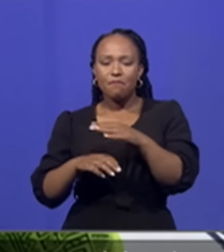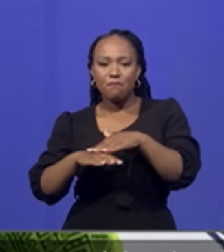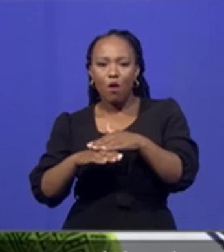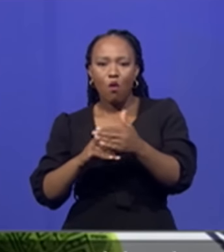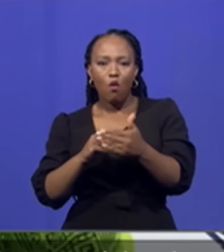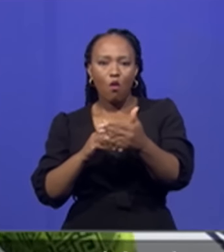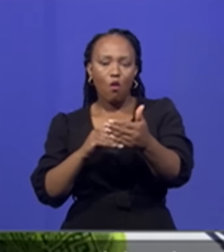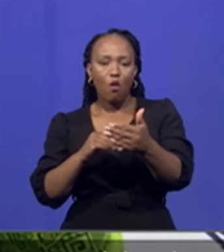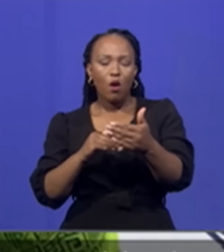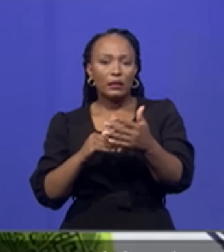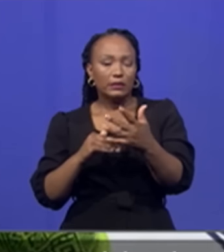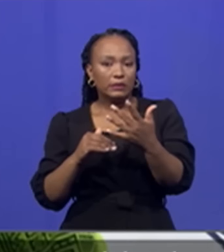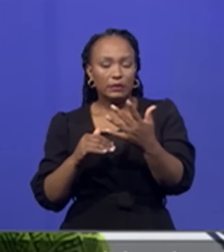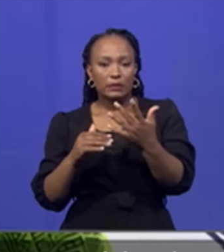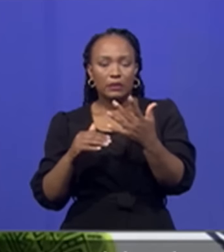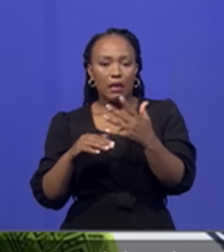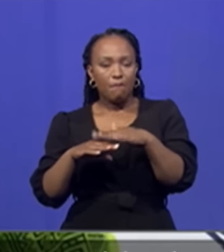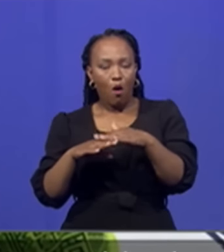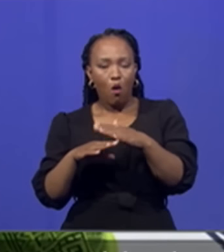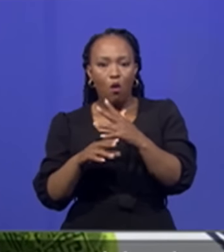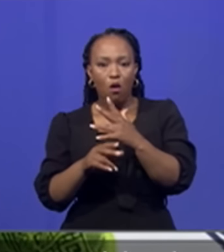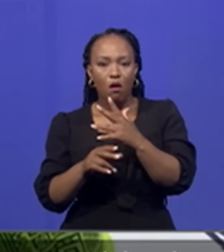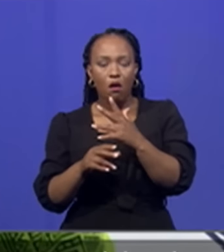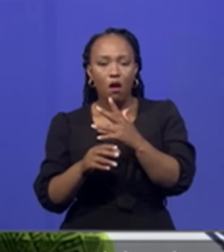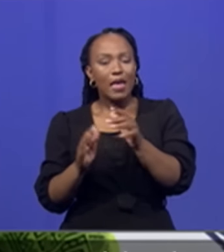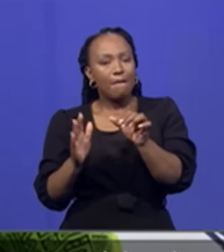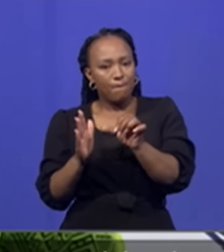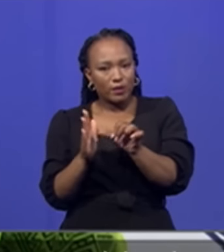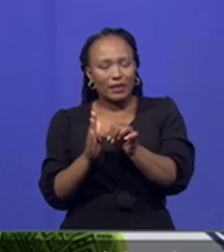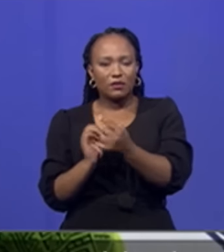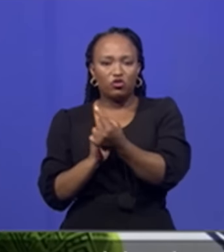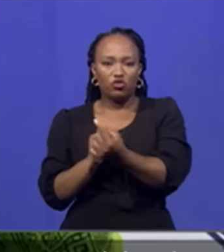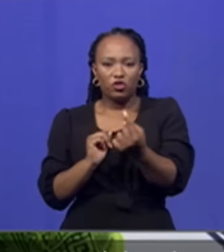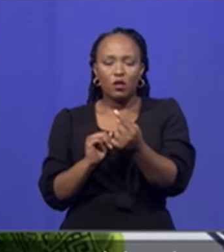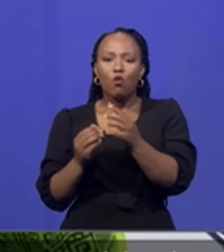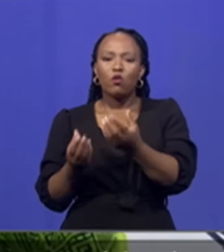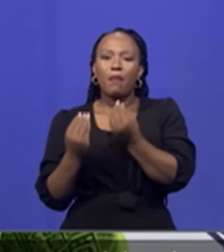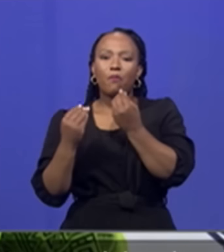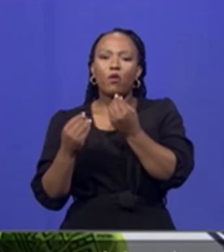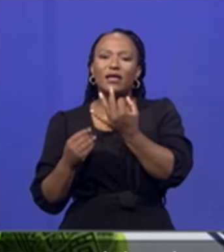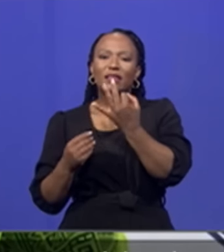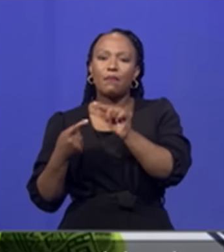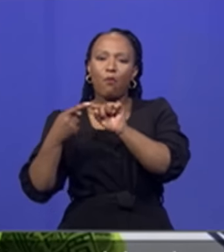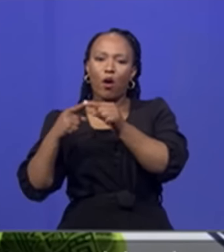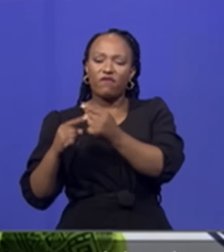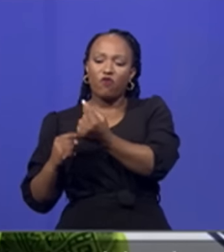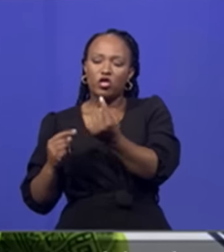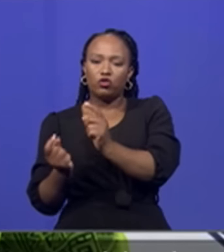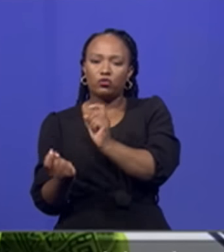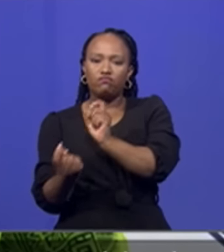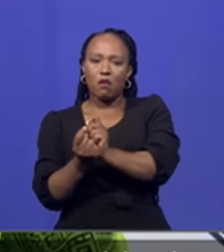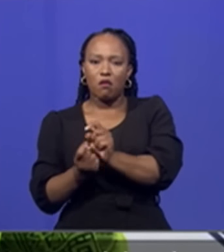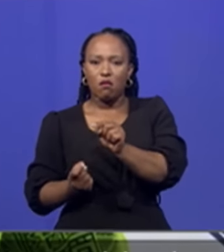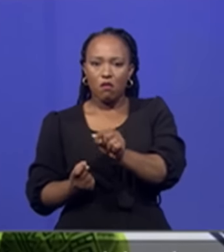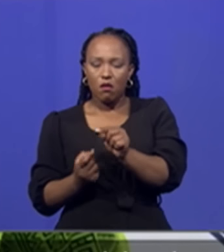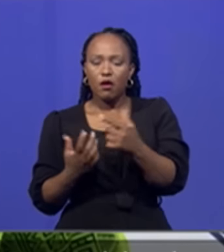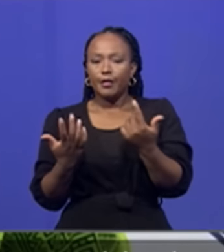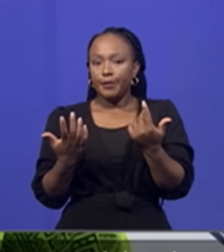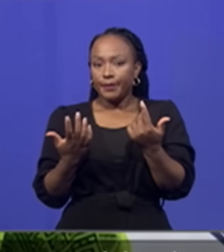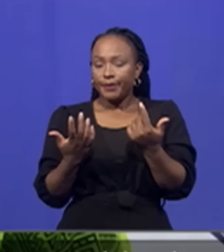more important. Even if it's every game is important at the end because 3 points. But these 2 games against the direct,